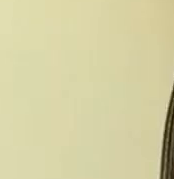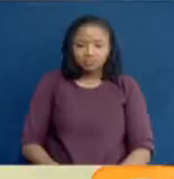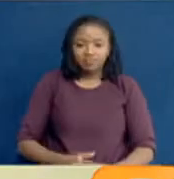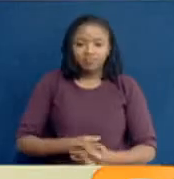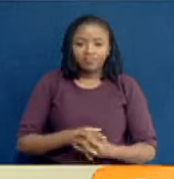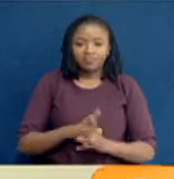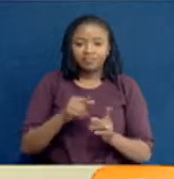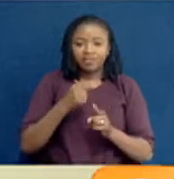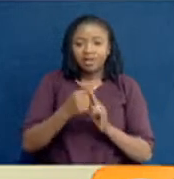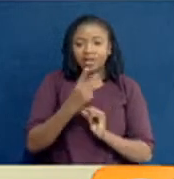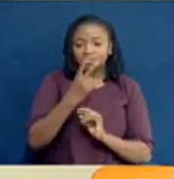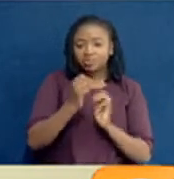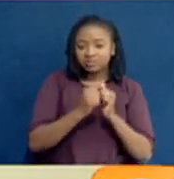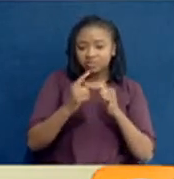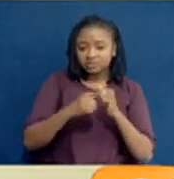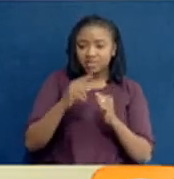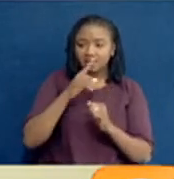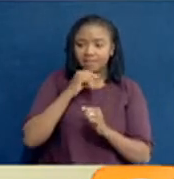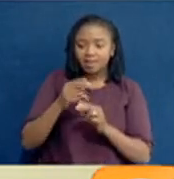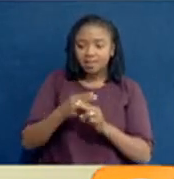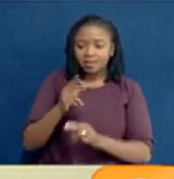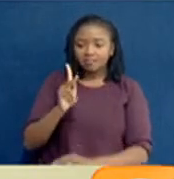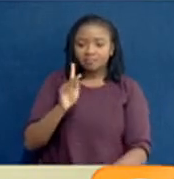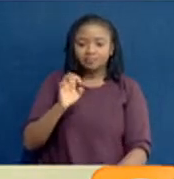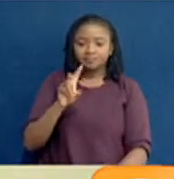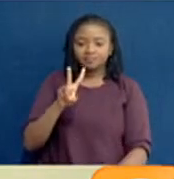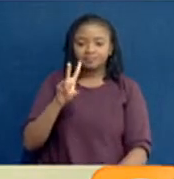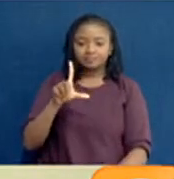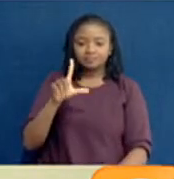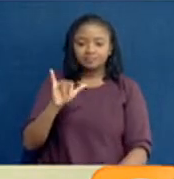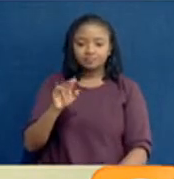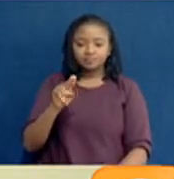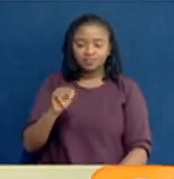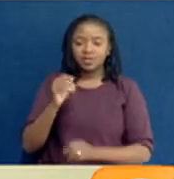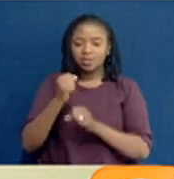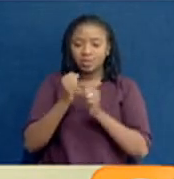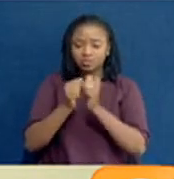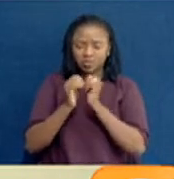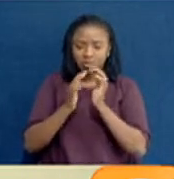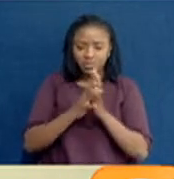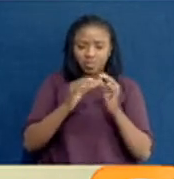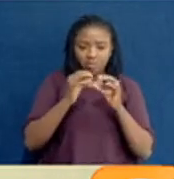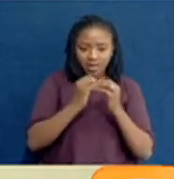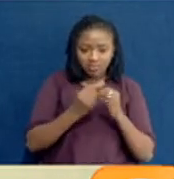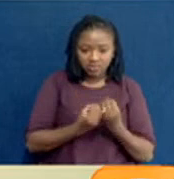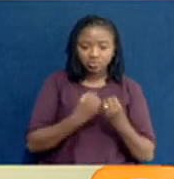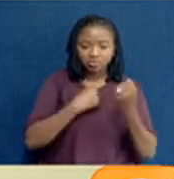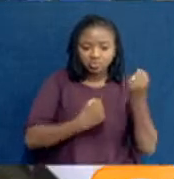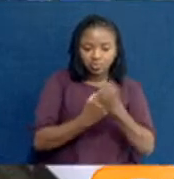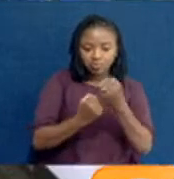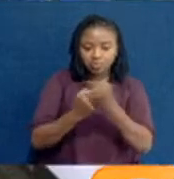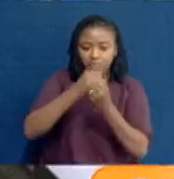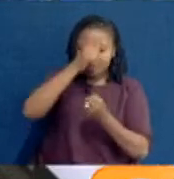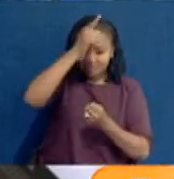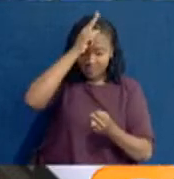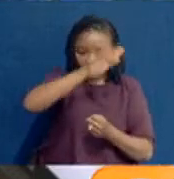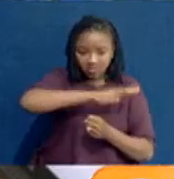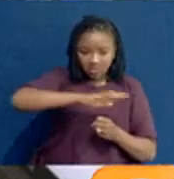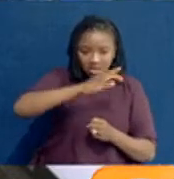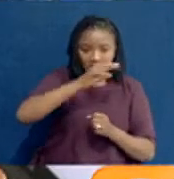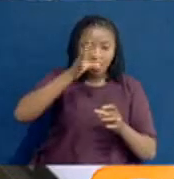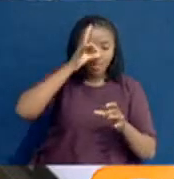In 2016, Kelvin Gasheru was working with an organization helping rural areas access water by drilling boreholes and